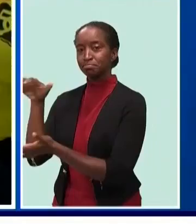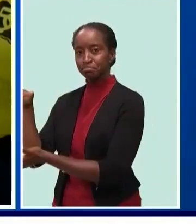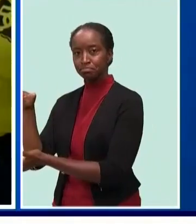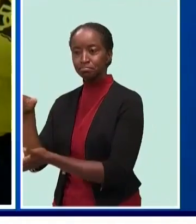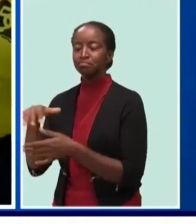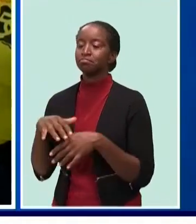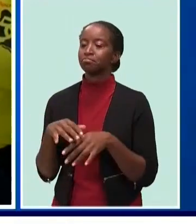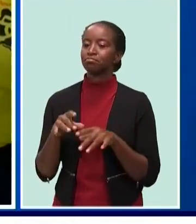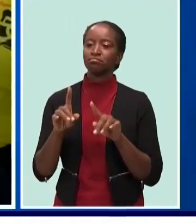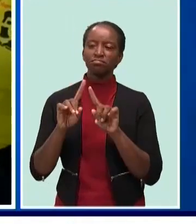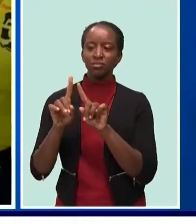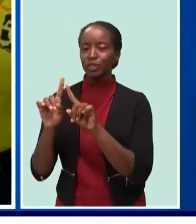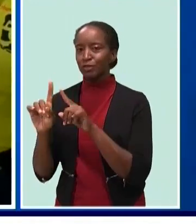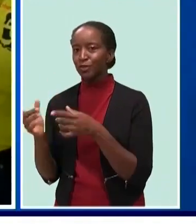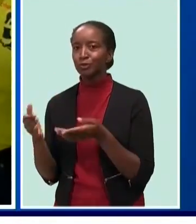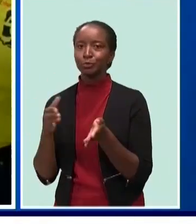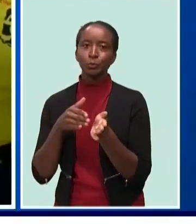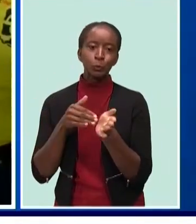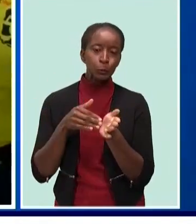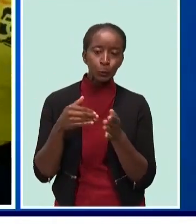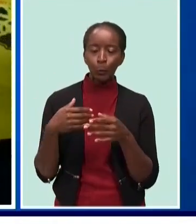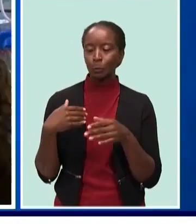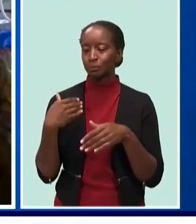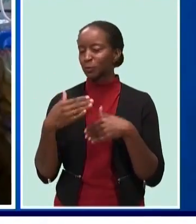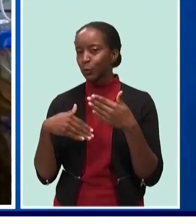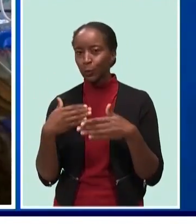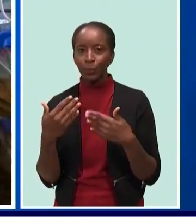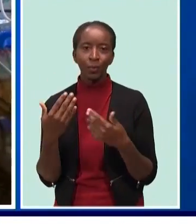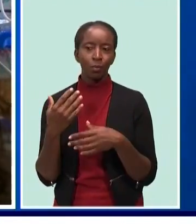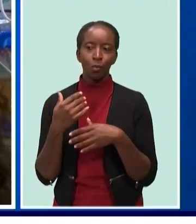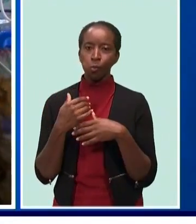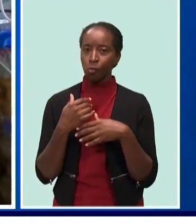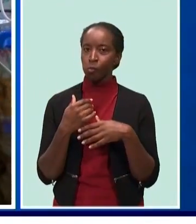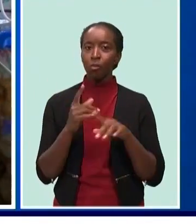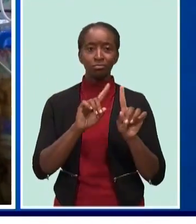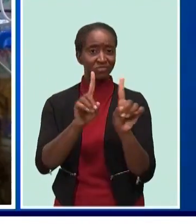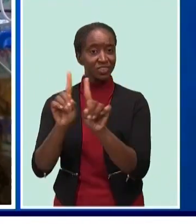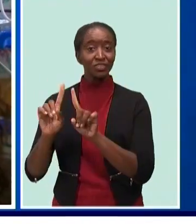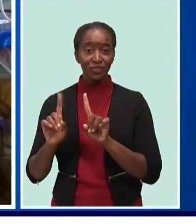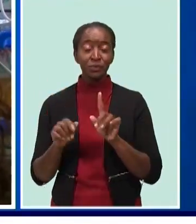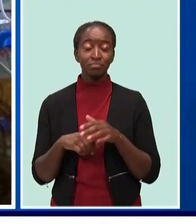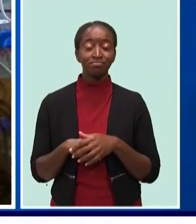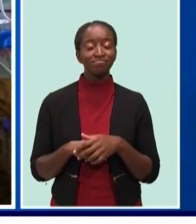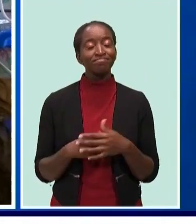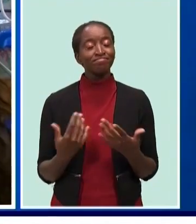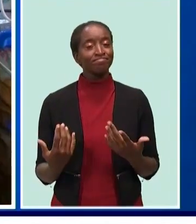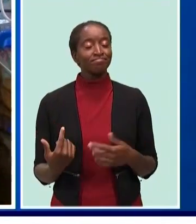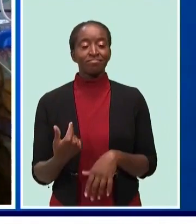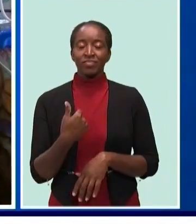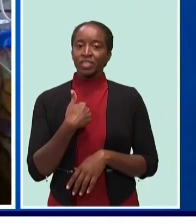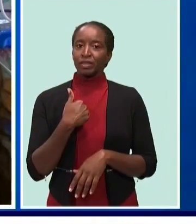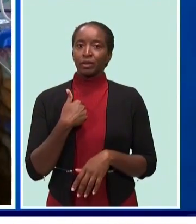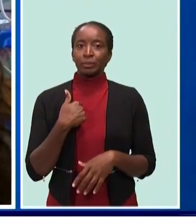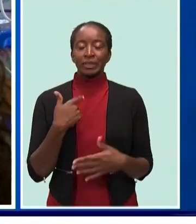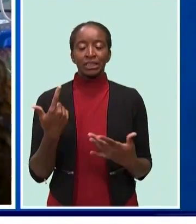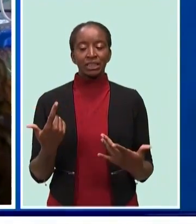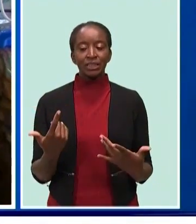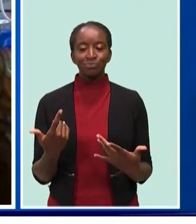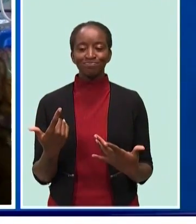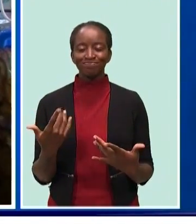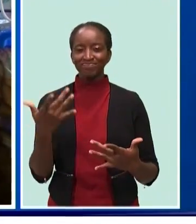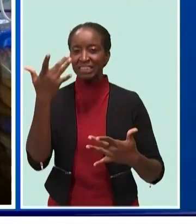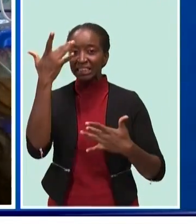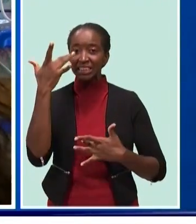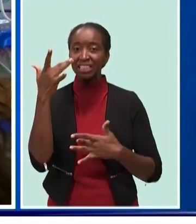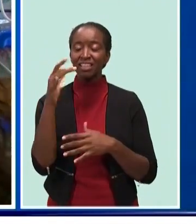products to hospital officials. Being an endometriosis survivor, it's hard, especially being